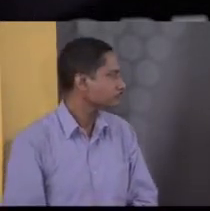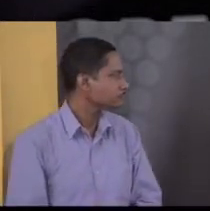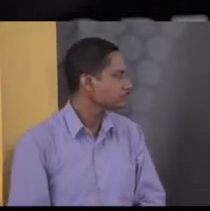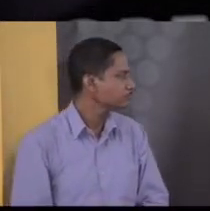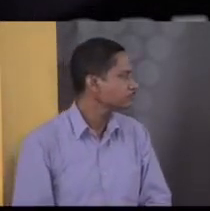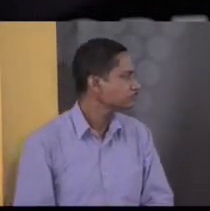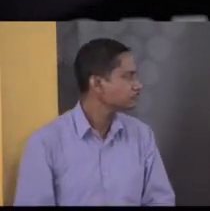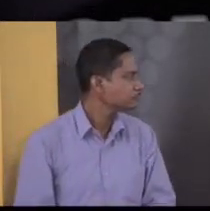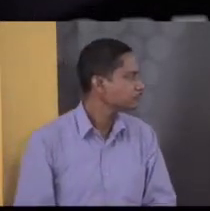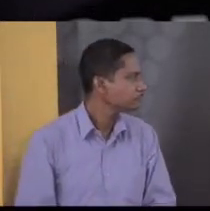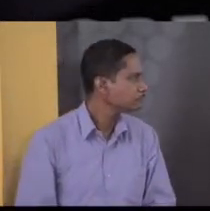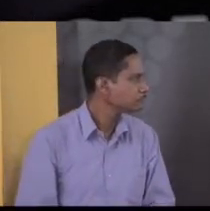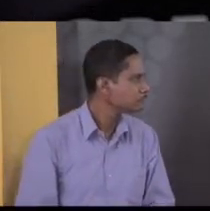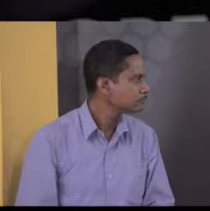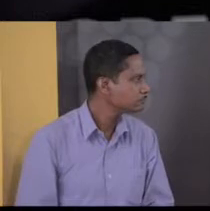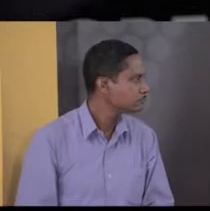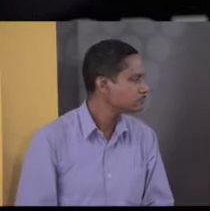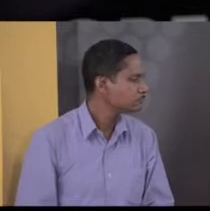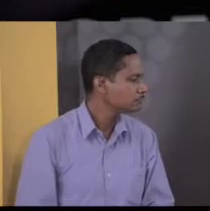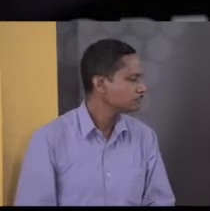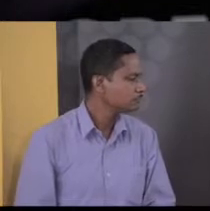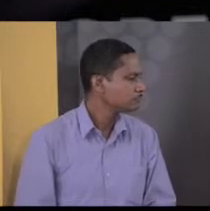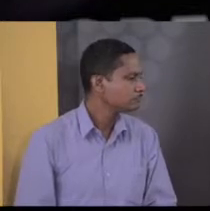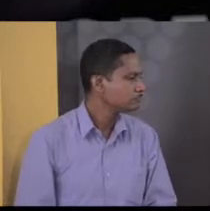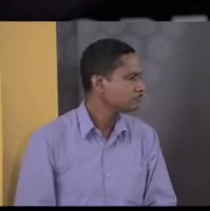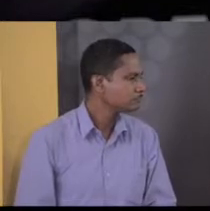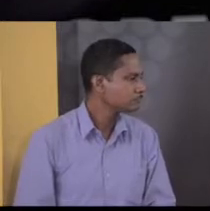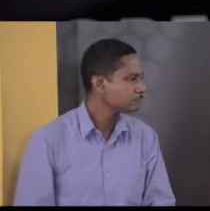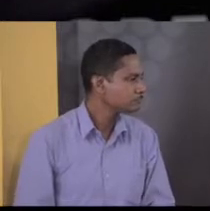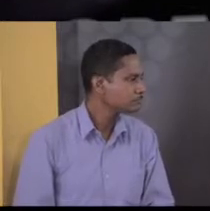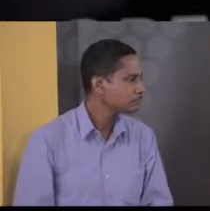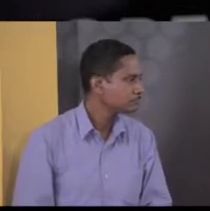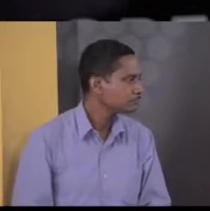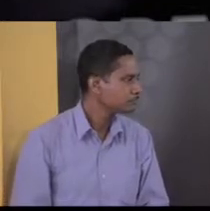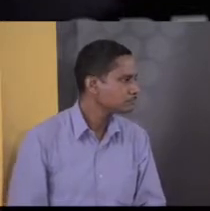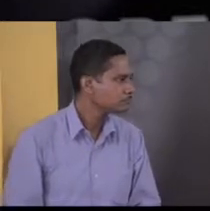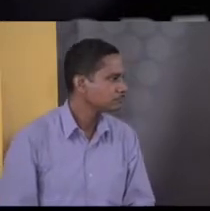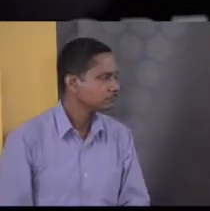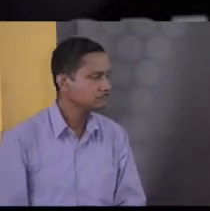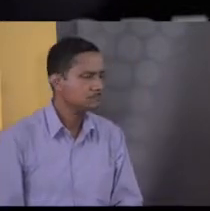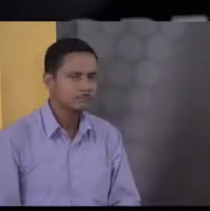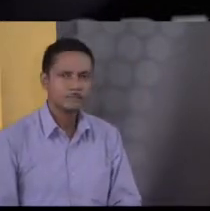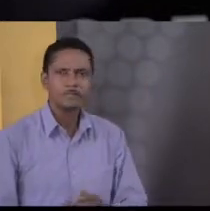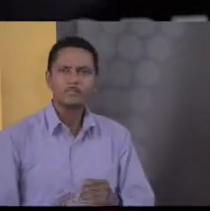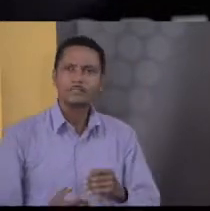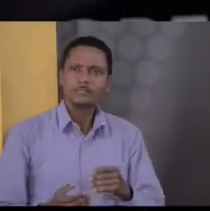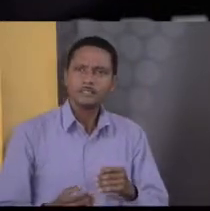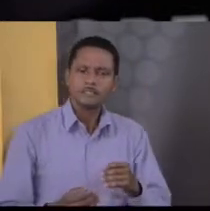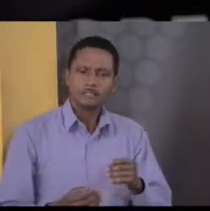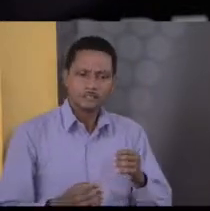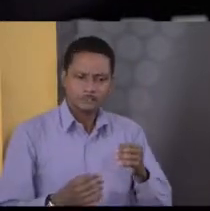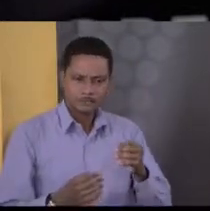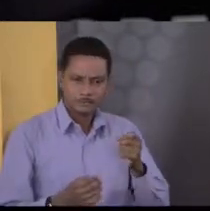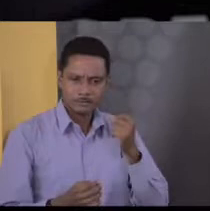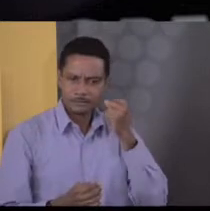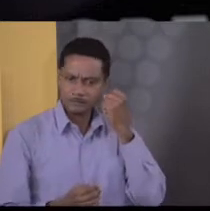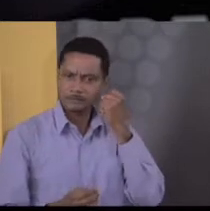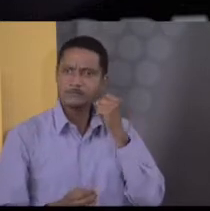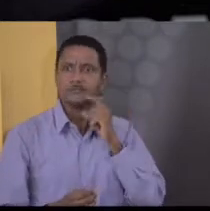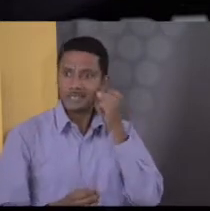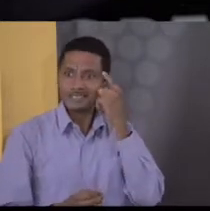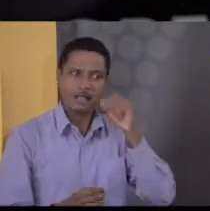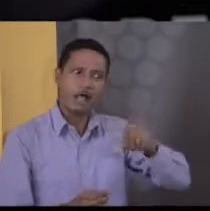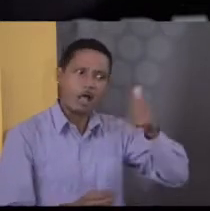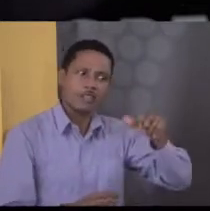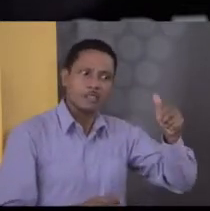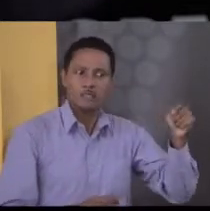top that nobody can afford it. And if you are going into luxury market here in Trinidad and